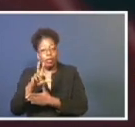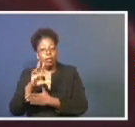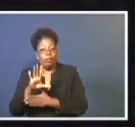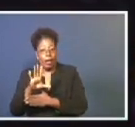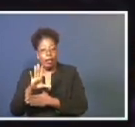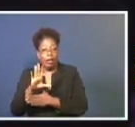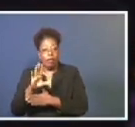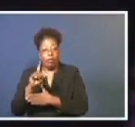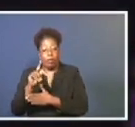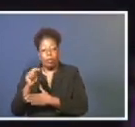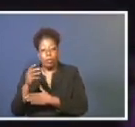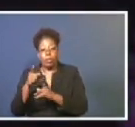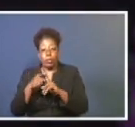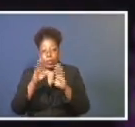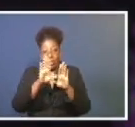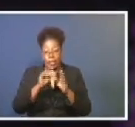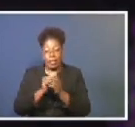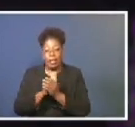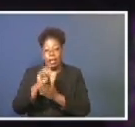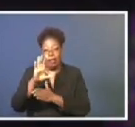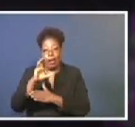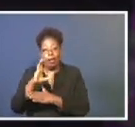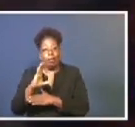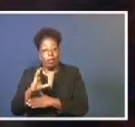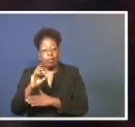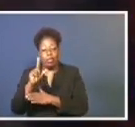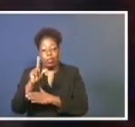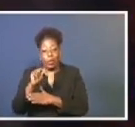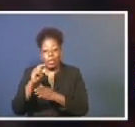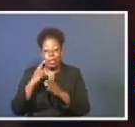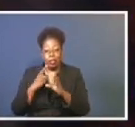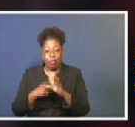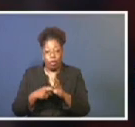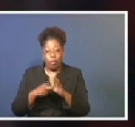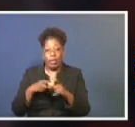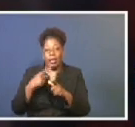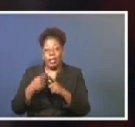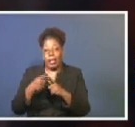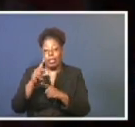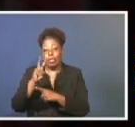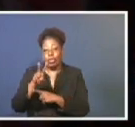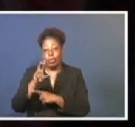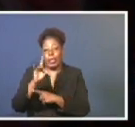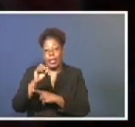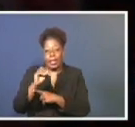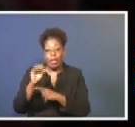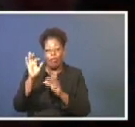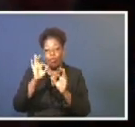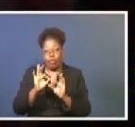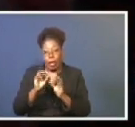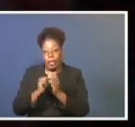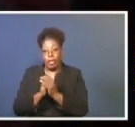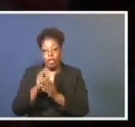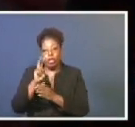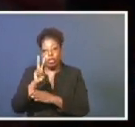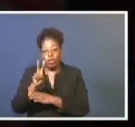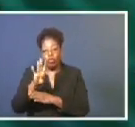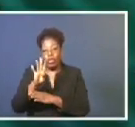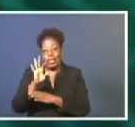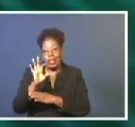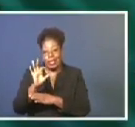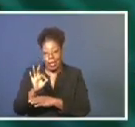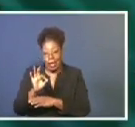Sunday. Thursday saw 520 confirmed cases, 289 on Friday, 249 on Saturday,